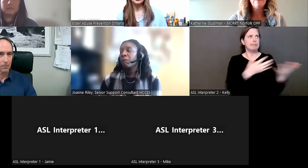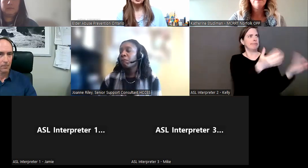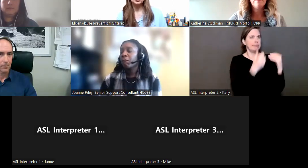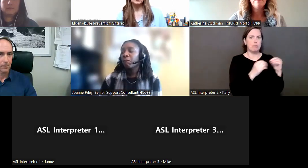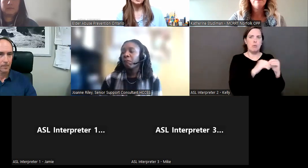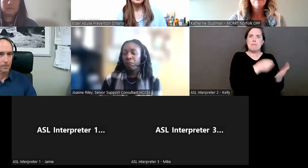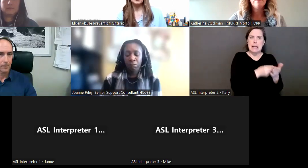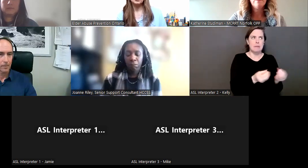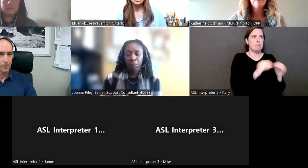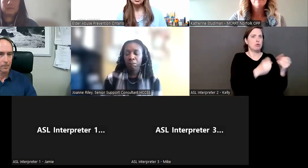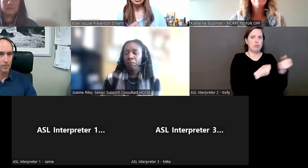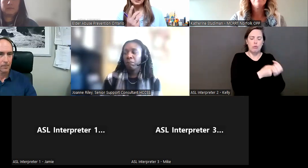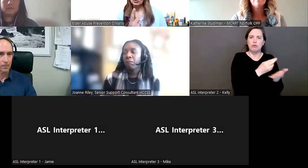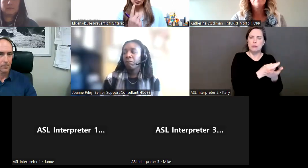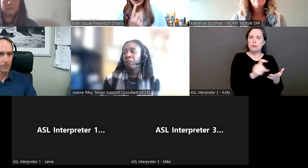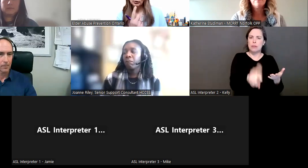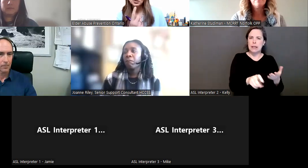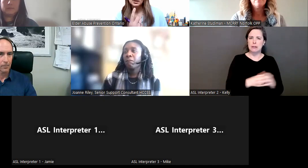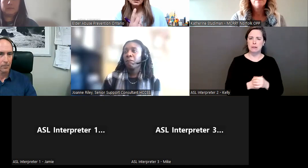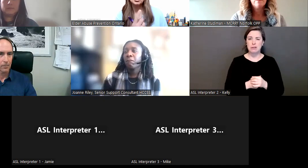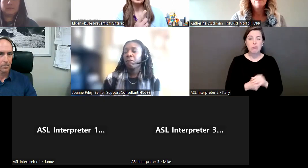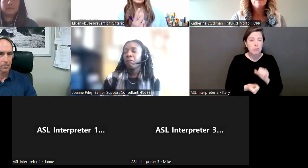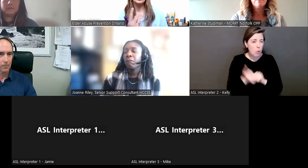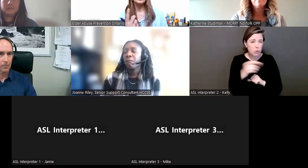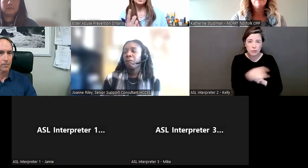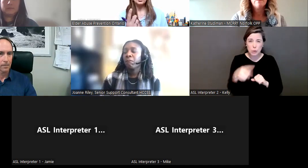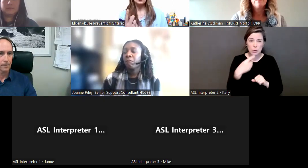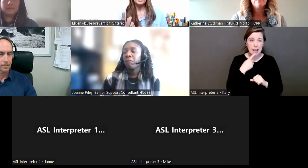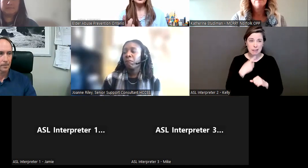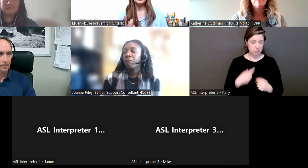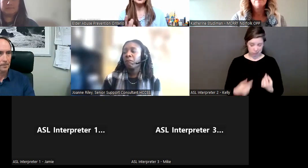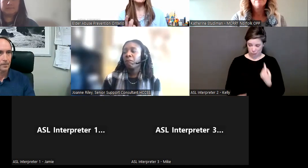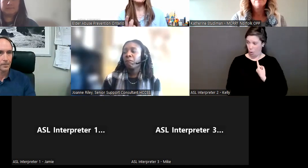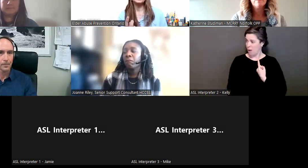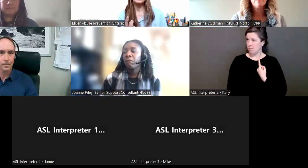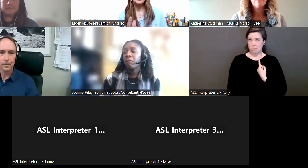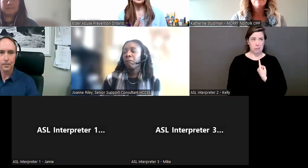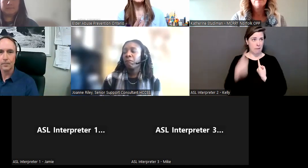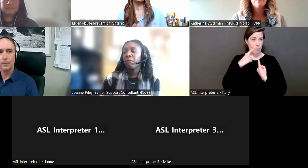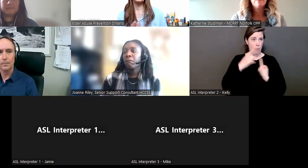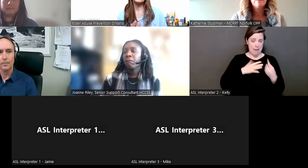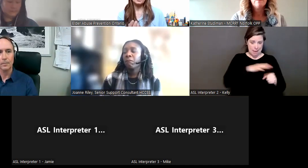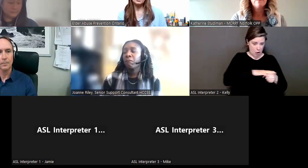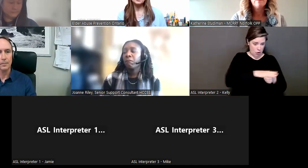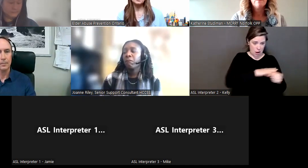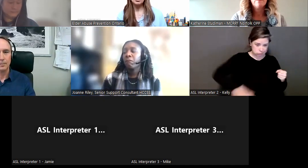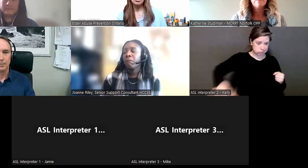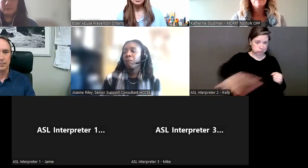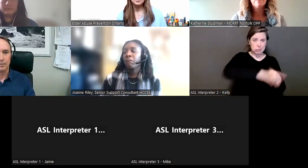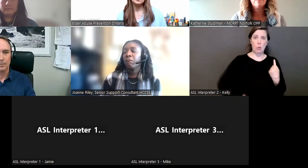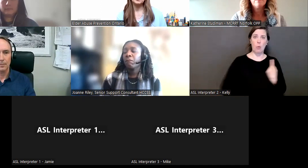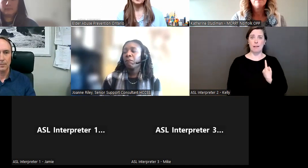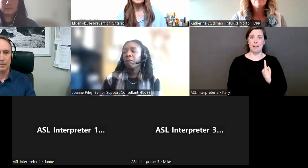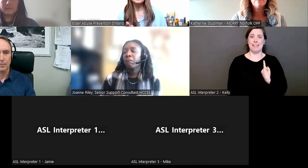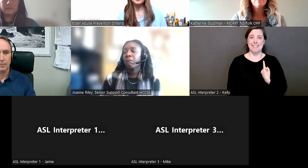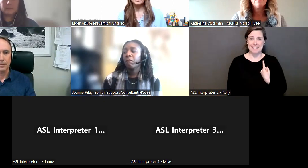the work that you're doing? Because many of you said you're only one person to do the whole area that you live in, and we know that the increase of